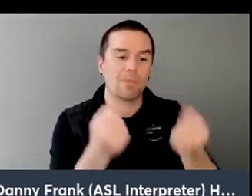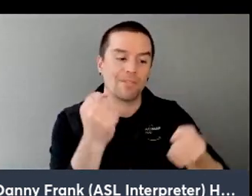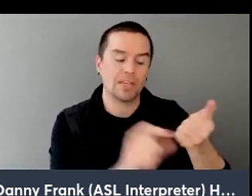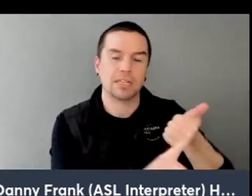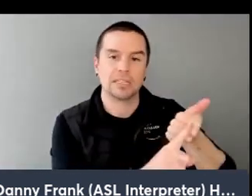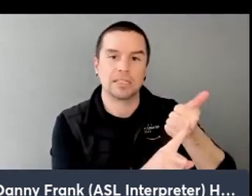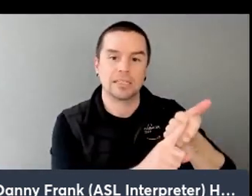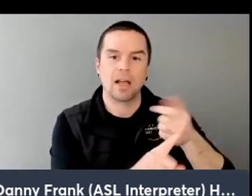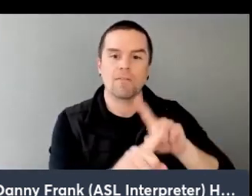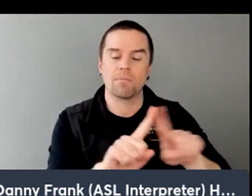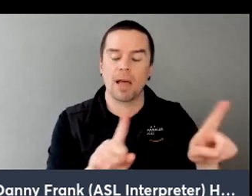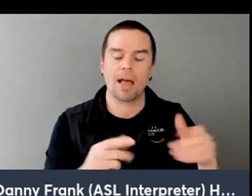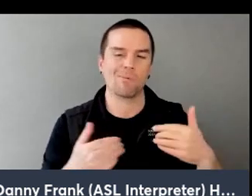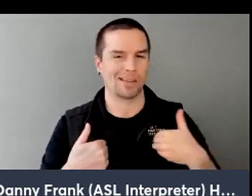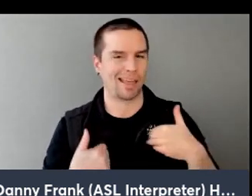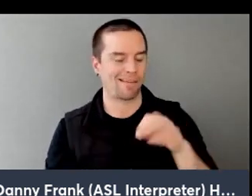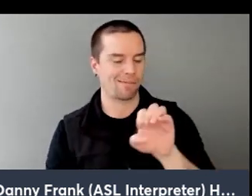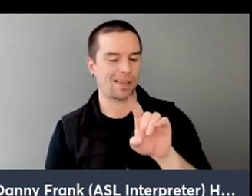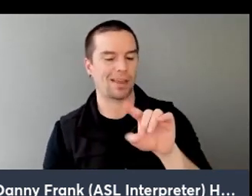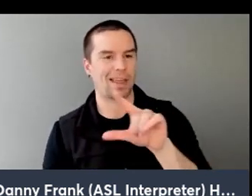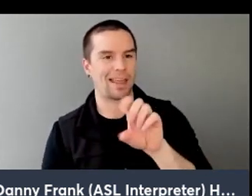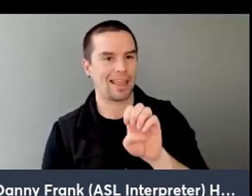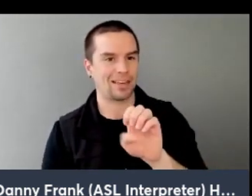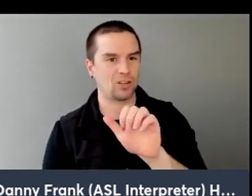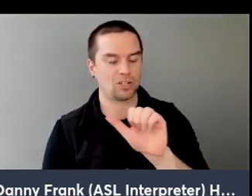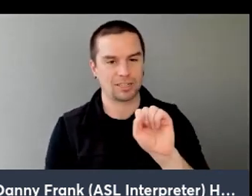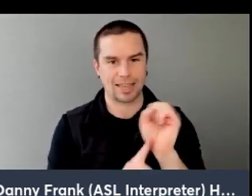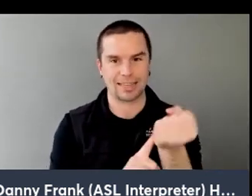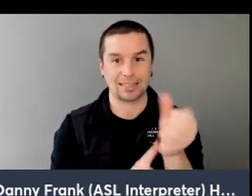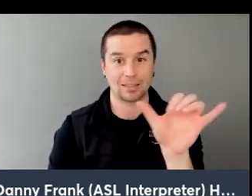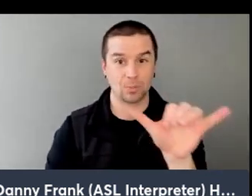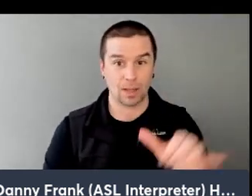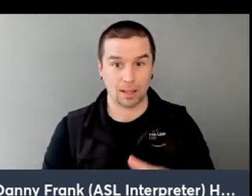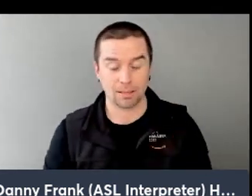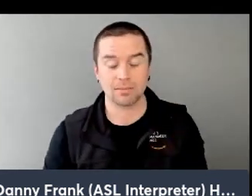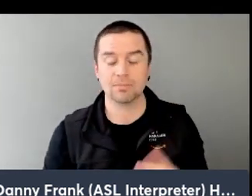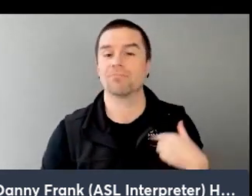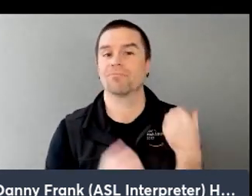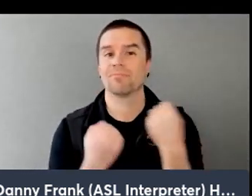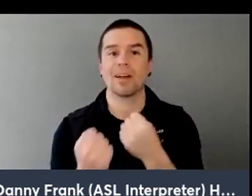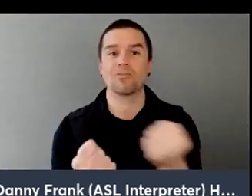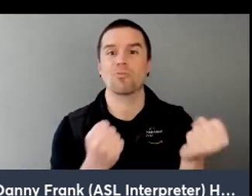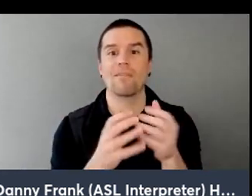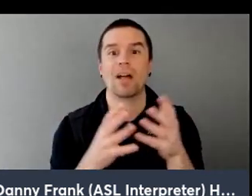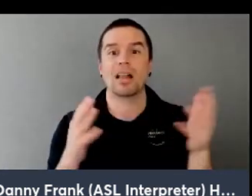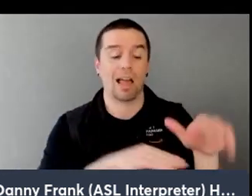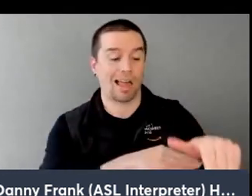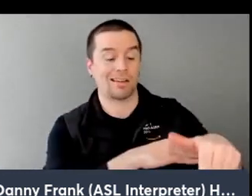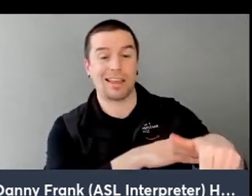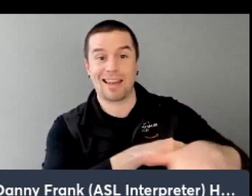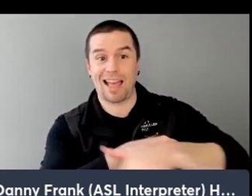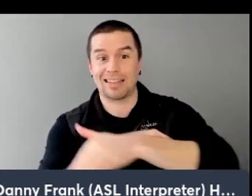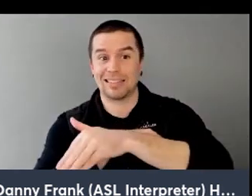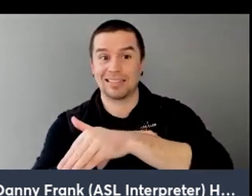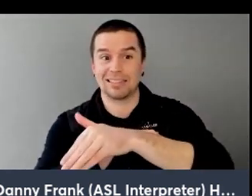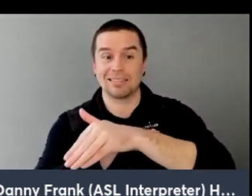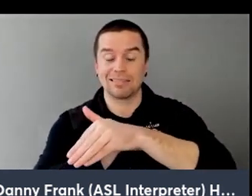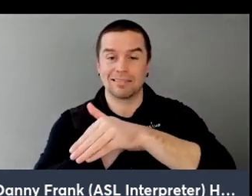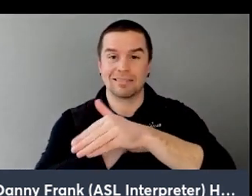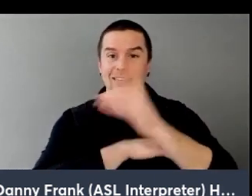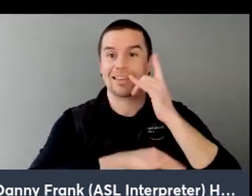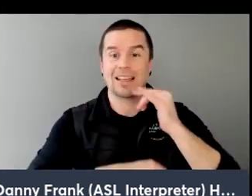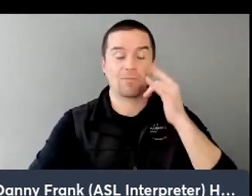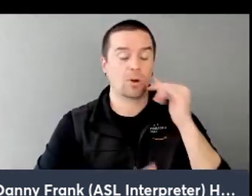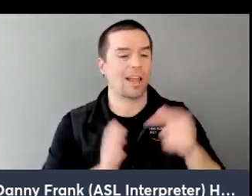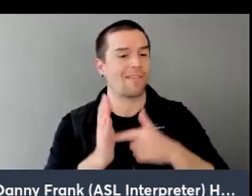edge cases. So I drive a lot at night in California, and I every now and then see a